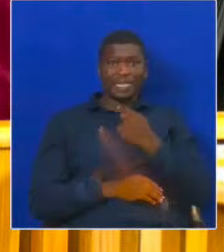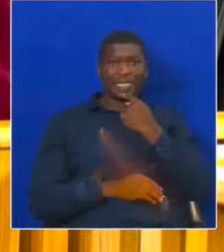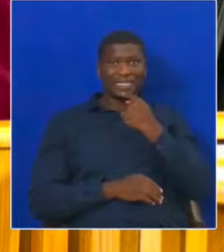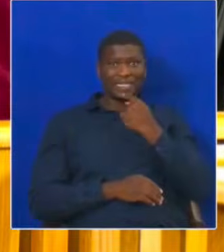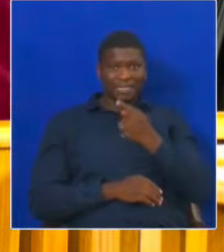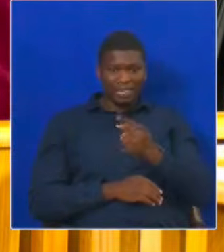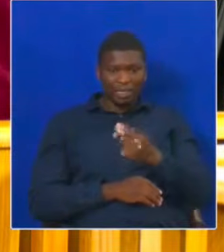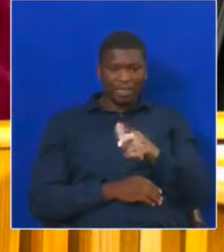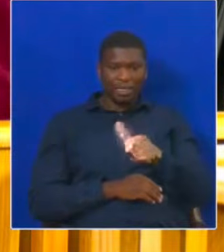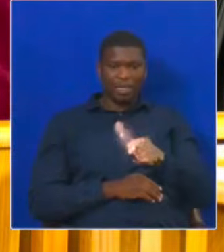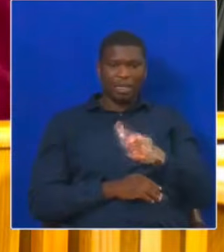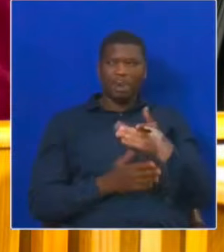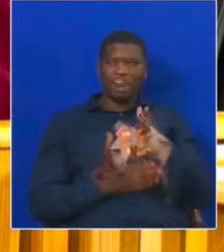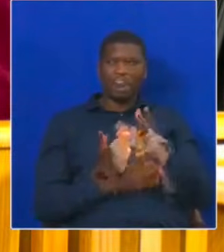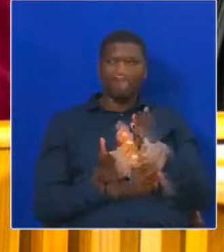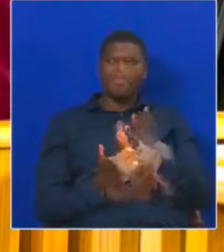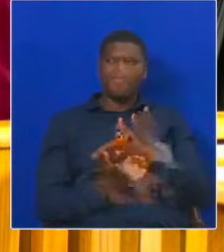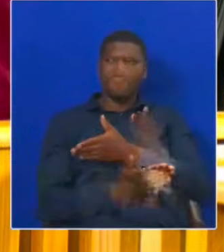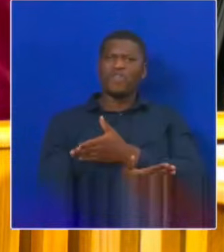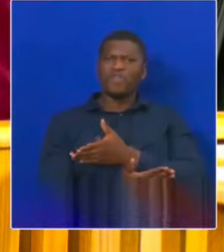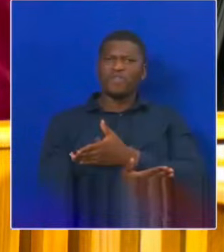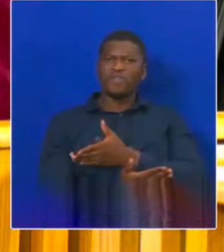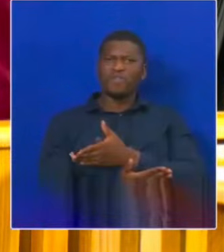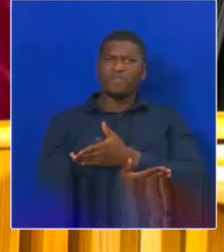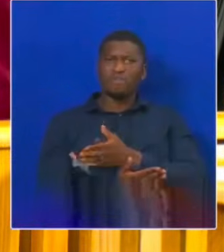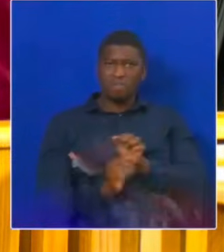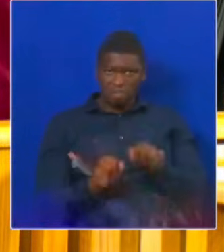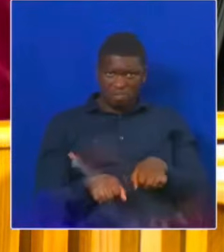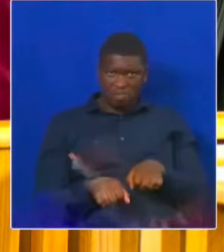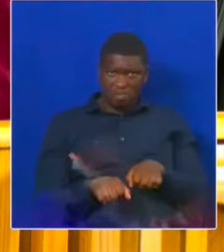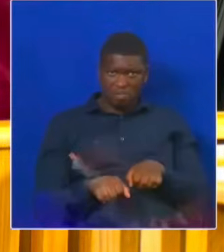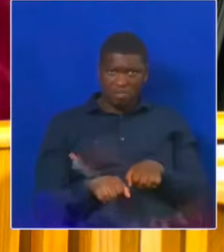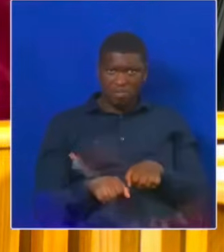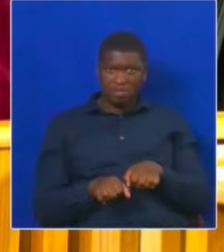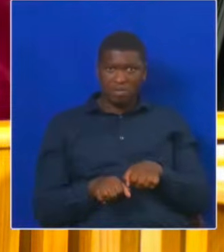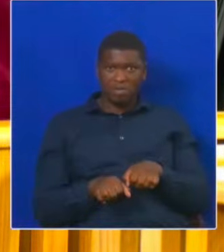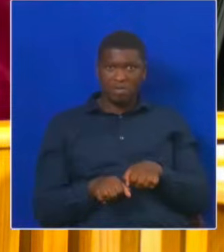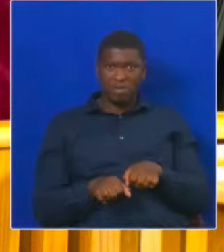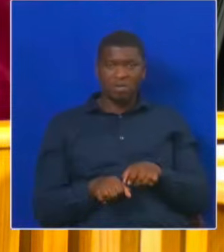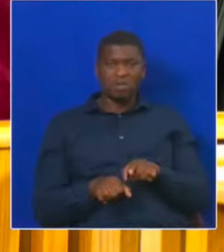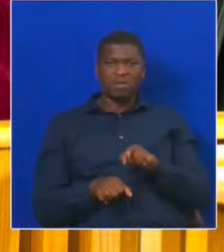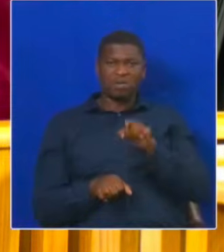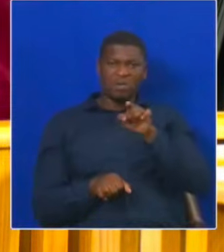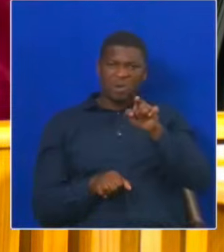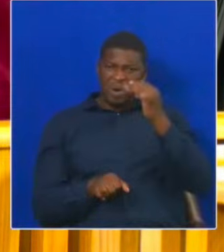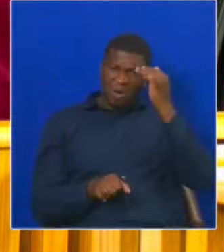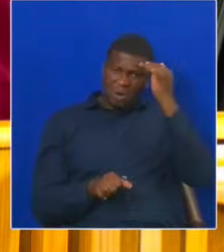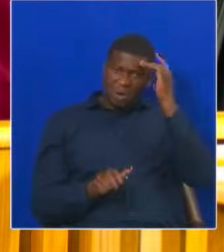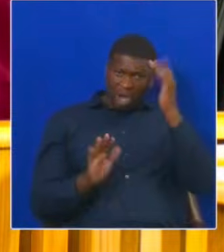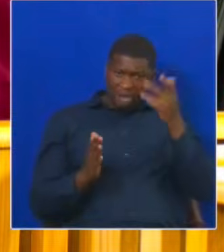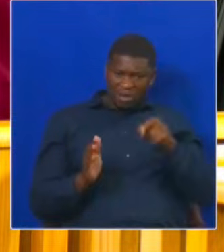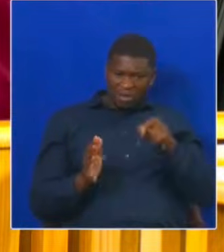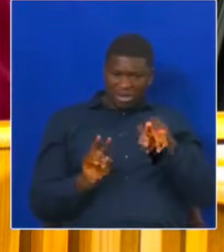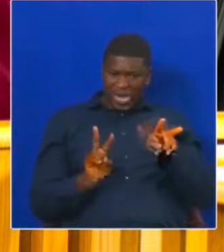roll. That's correct. That's correct. To the best of your knowledge, was the matter ever re-enrolled?